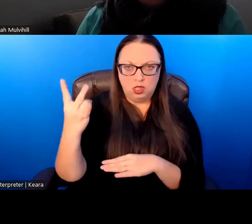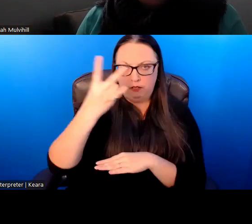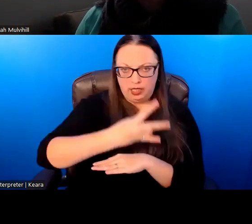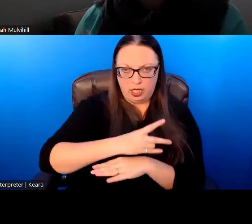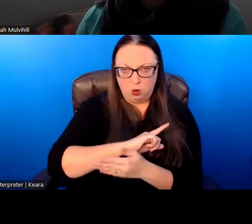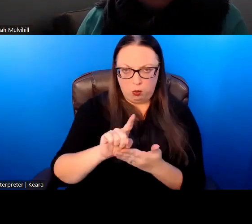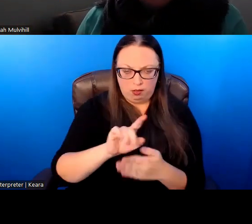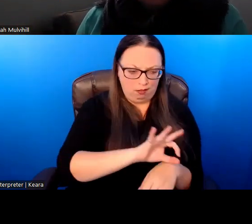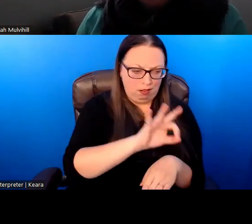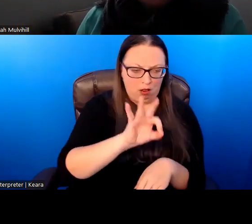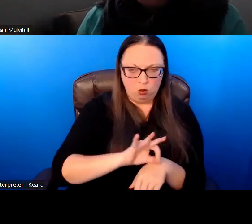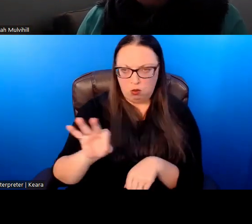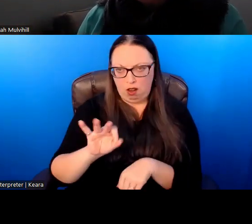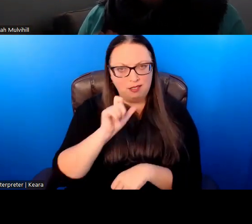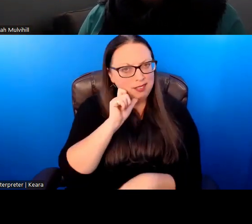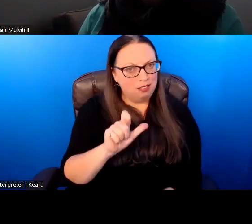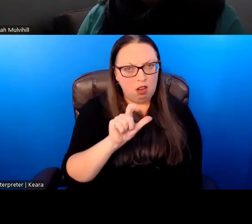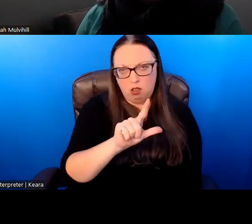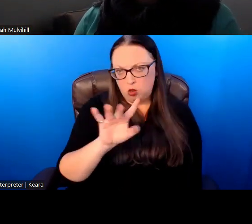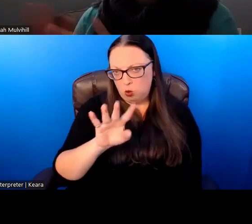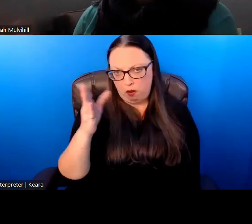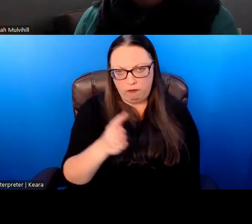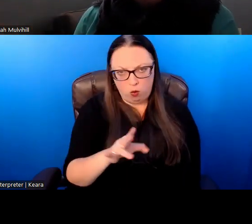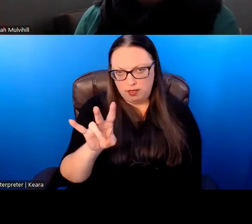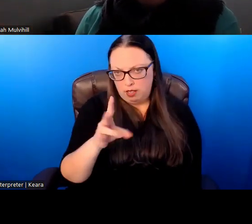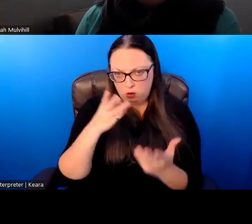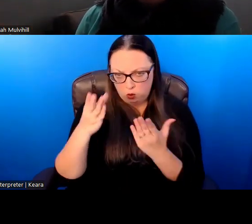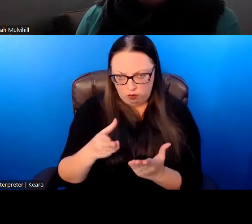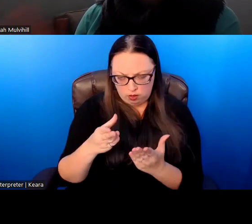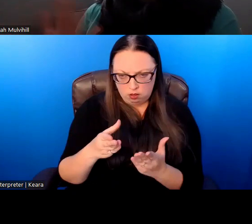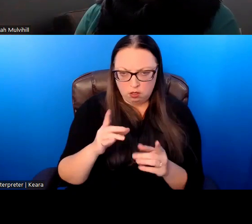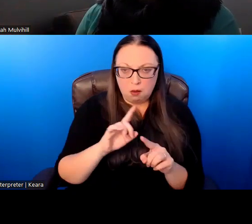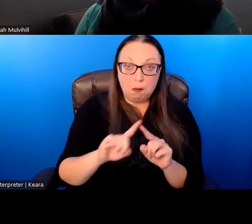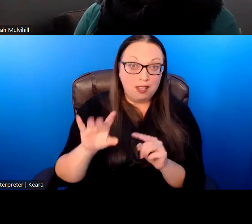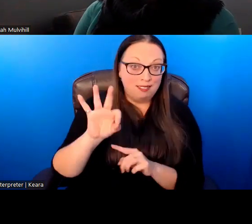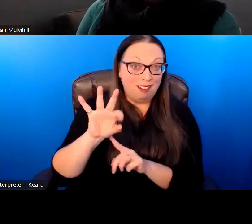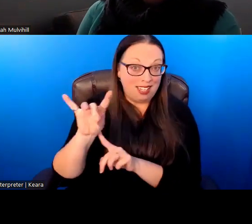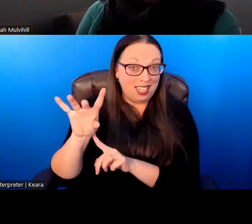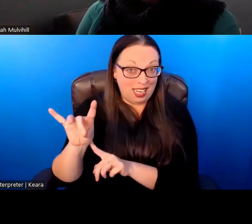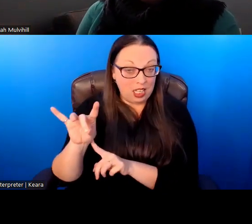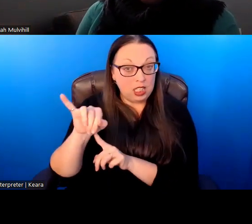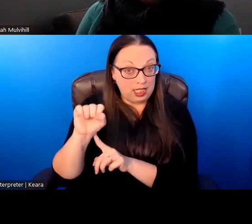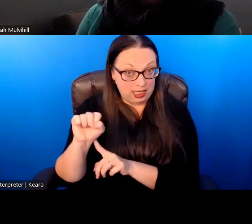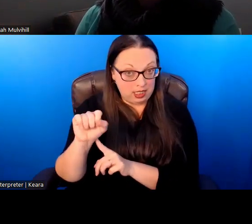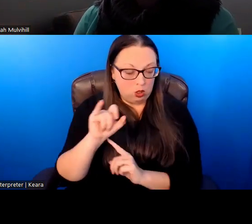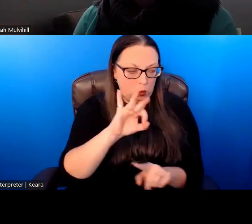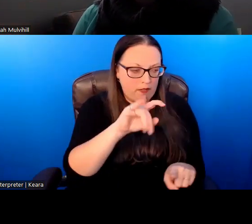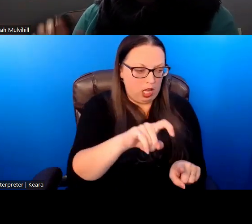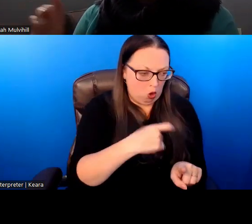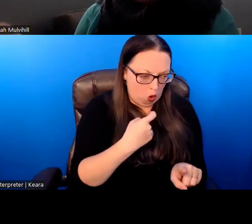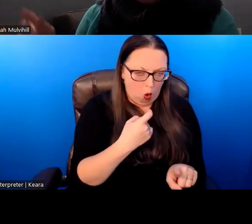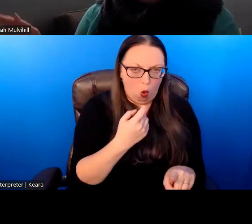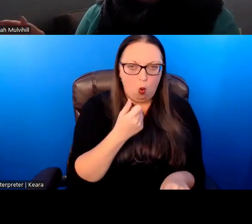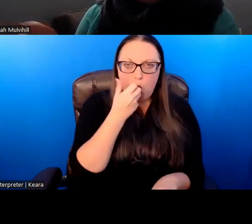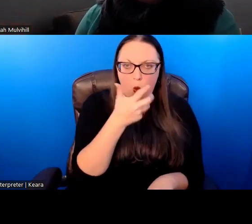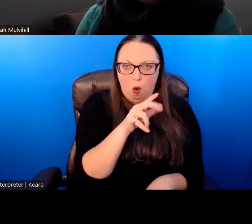9 p.m. So it's not a 24/7 service, but we know that 988 is. And so if someone calls our warm line and